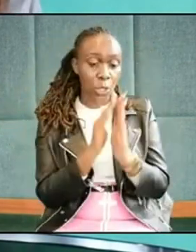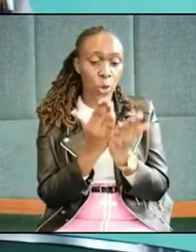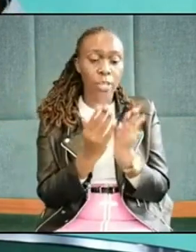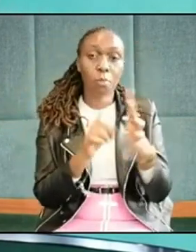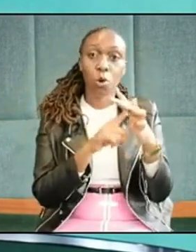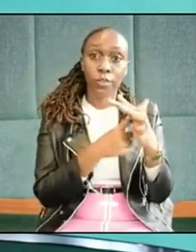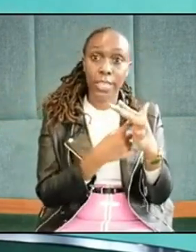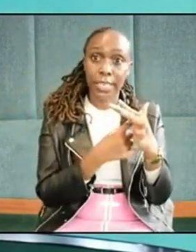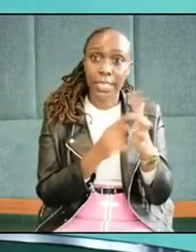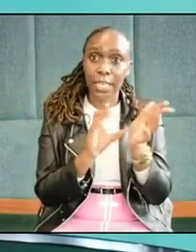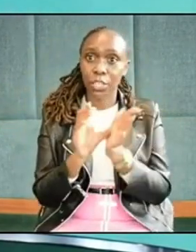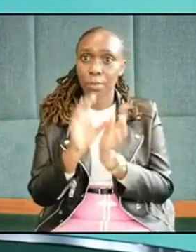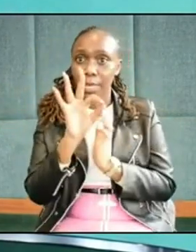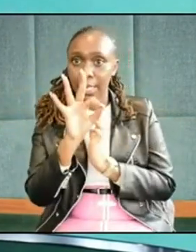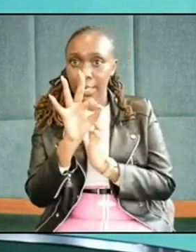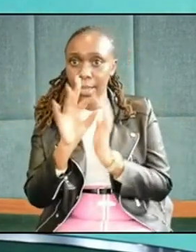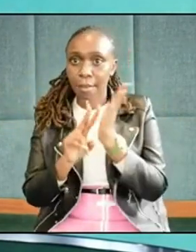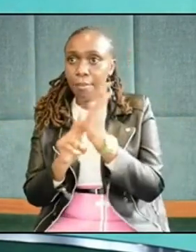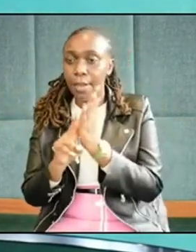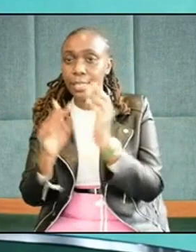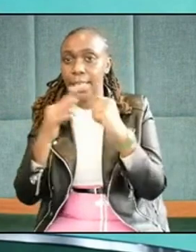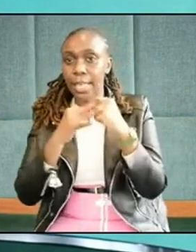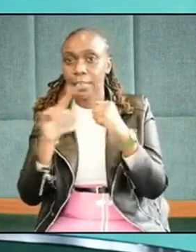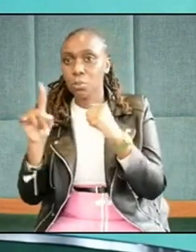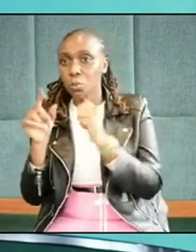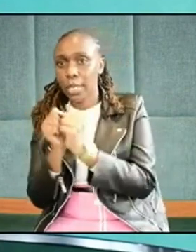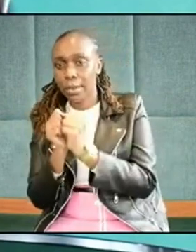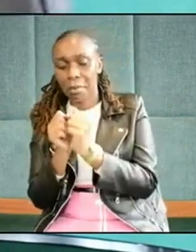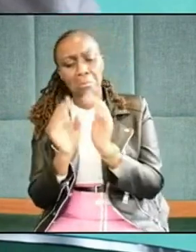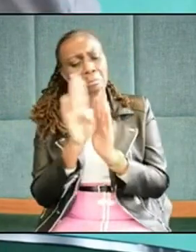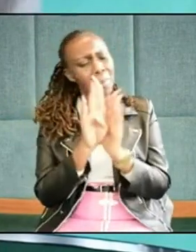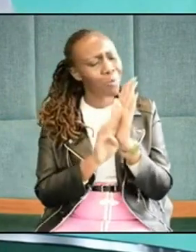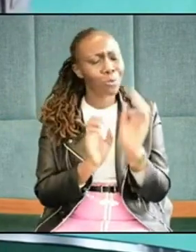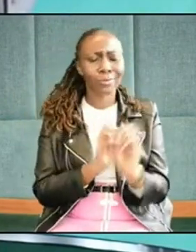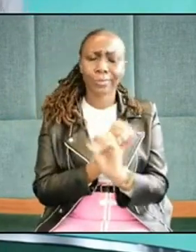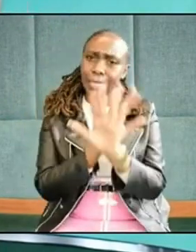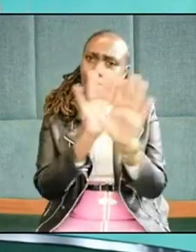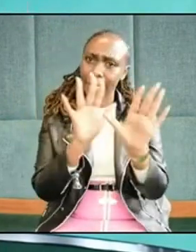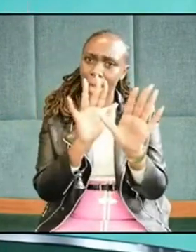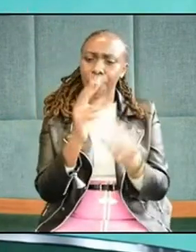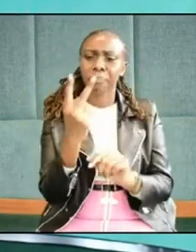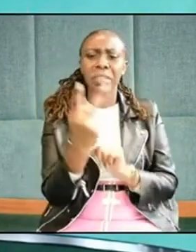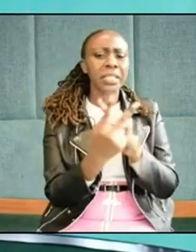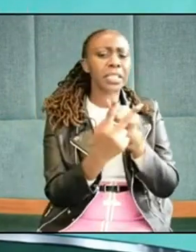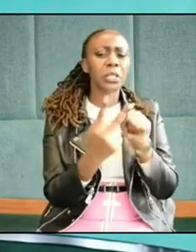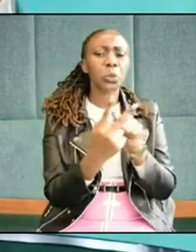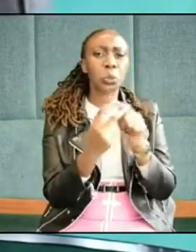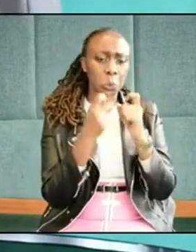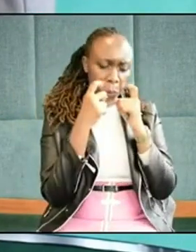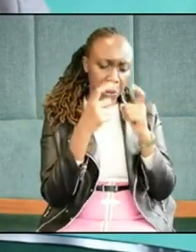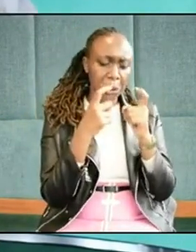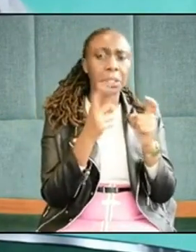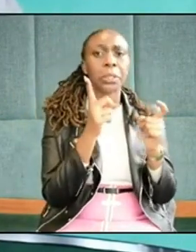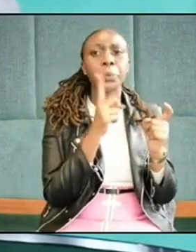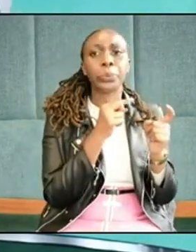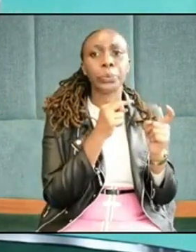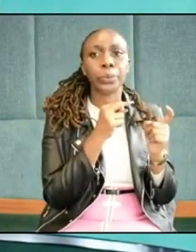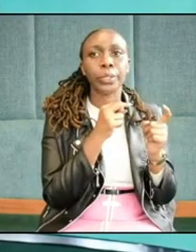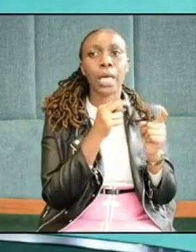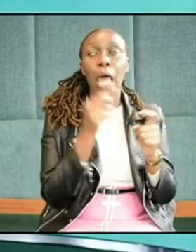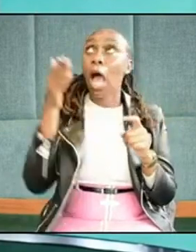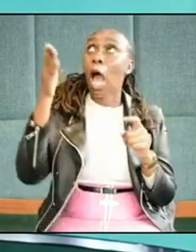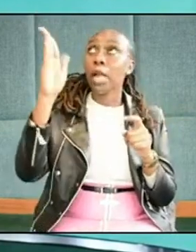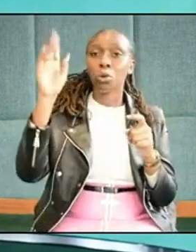chapter 3, verses 8 to 10, the Bible is very clear that Adam and Eve had sinned, and the God